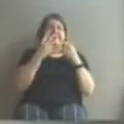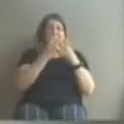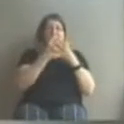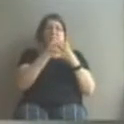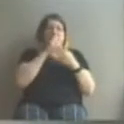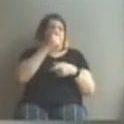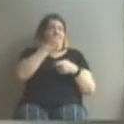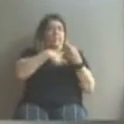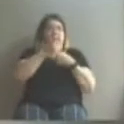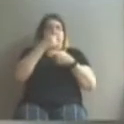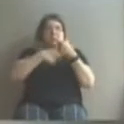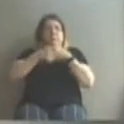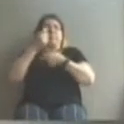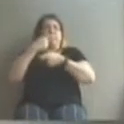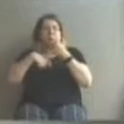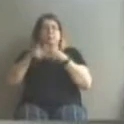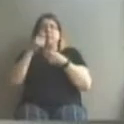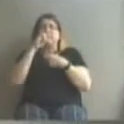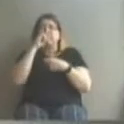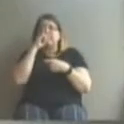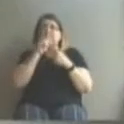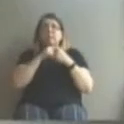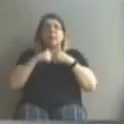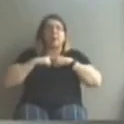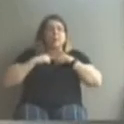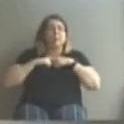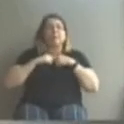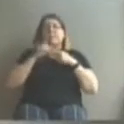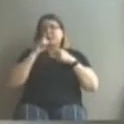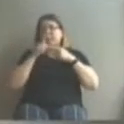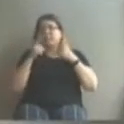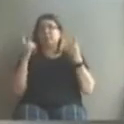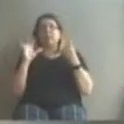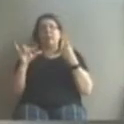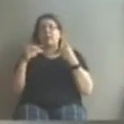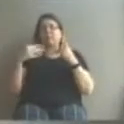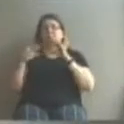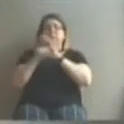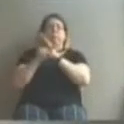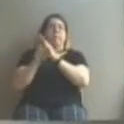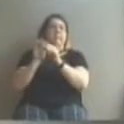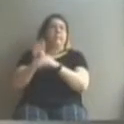changed. You know, I mean, kids with asthma, kids with allergies, I mean, that has a terrible effect on them,